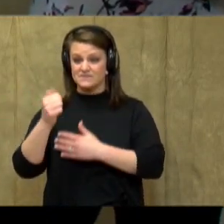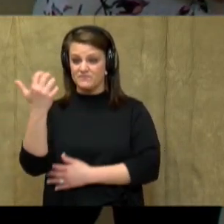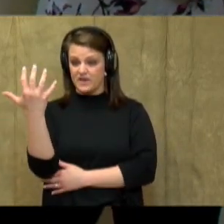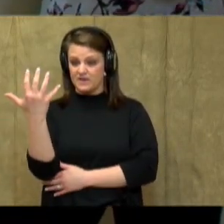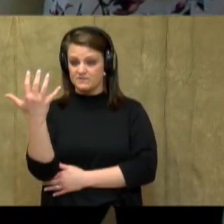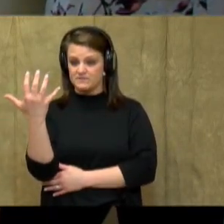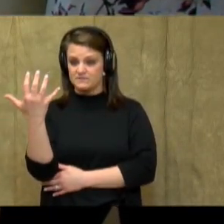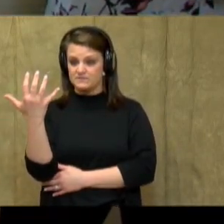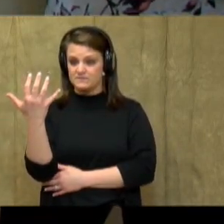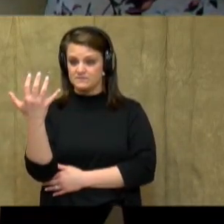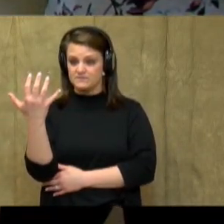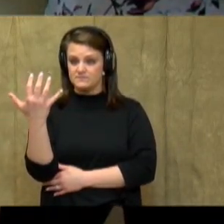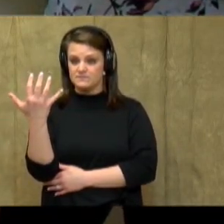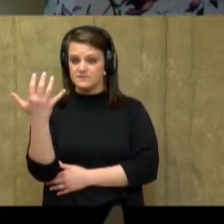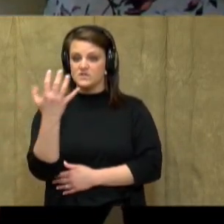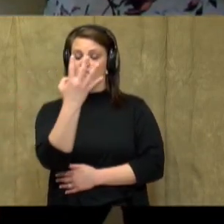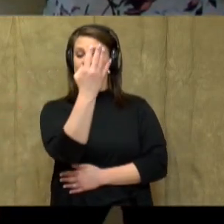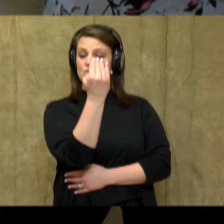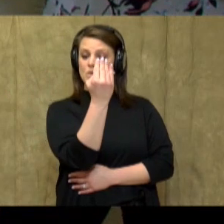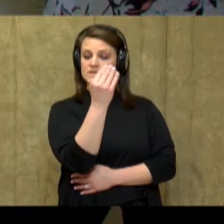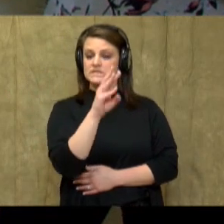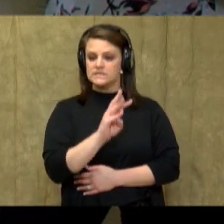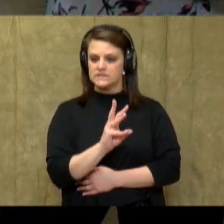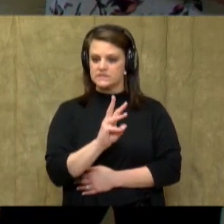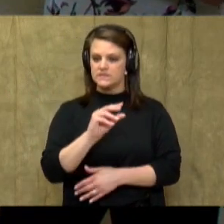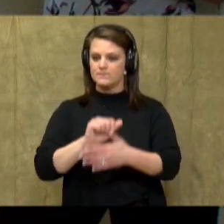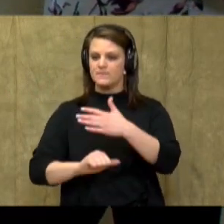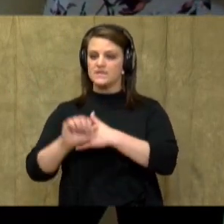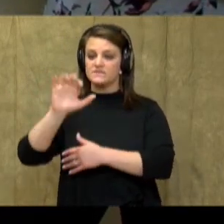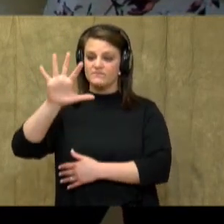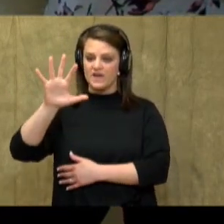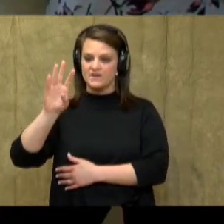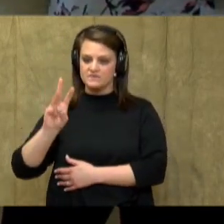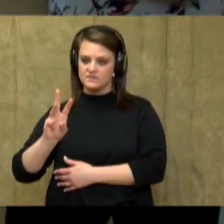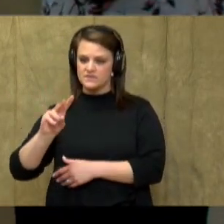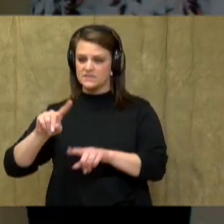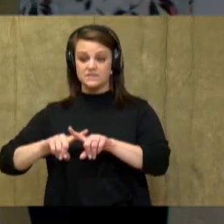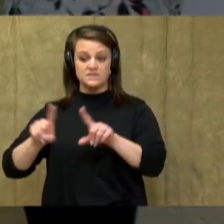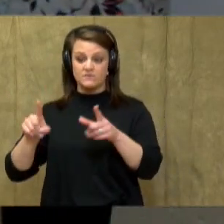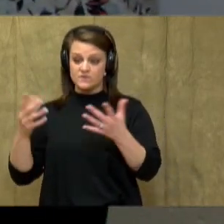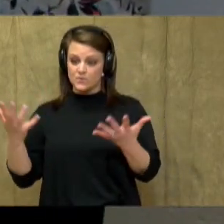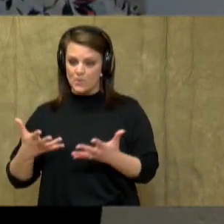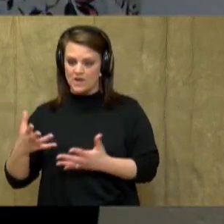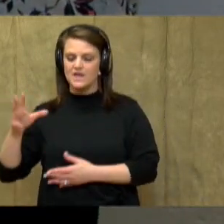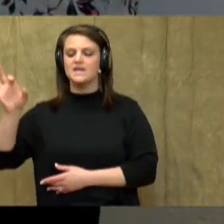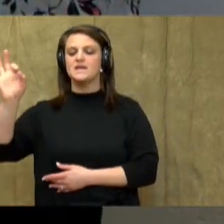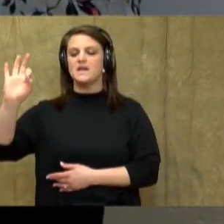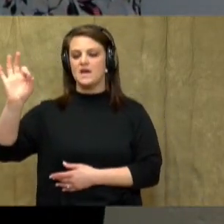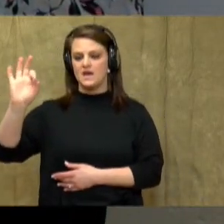14/16, taking away 5/16. What is the difference?